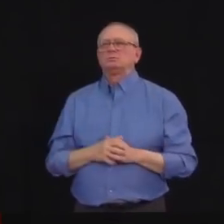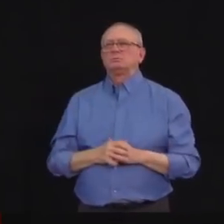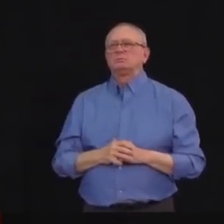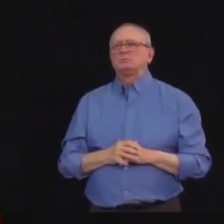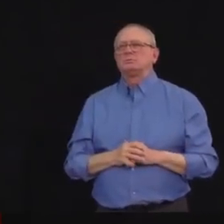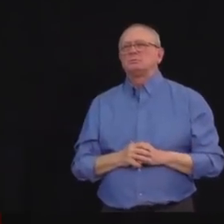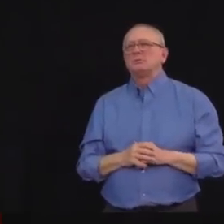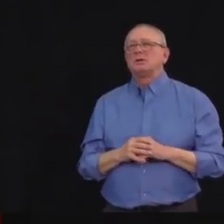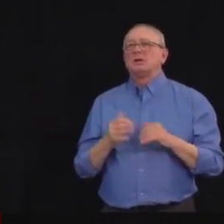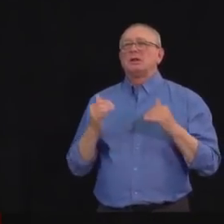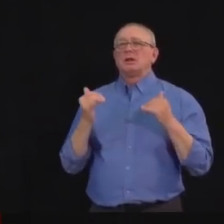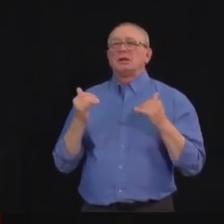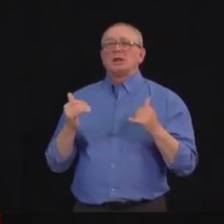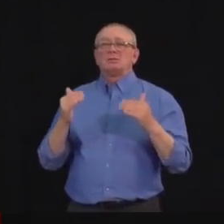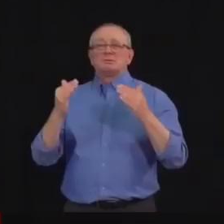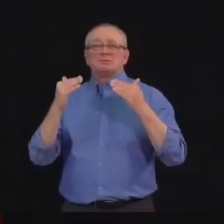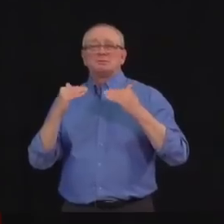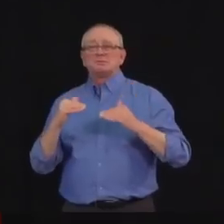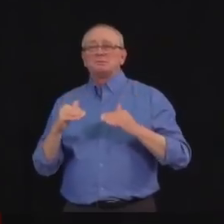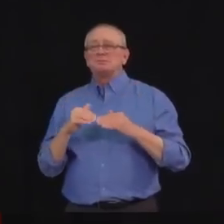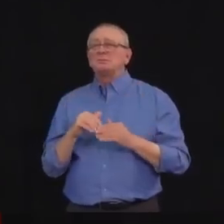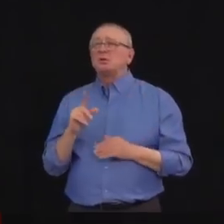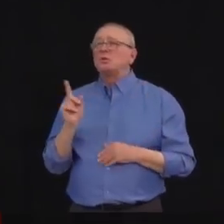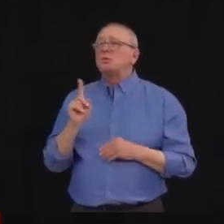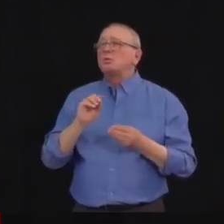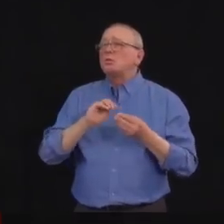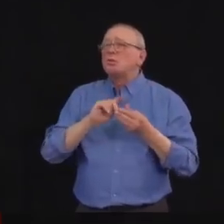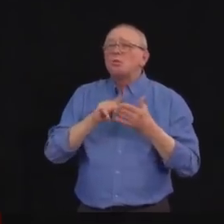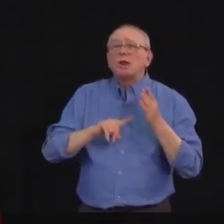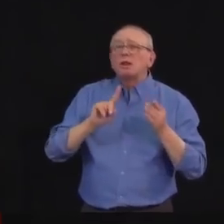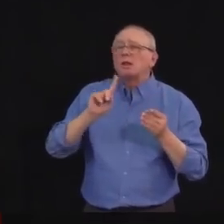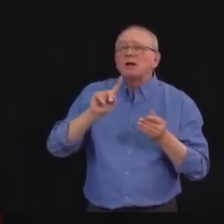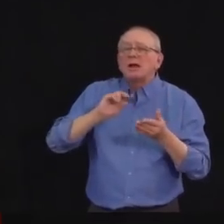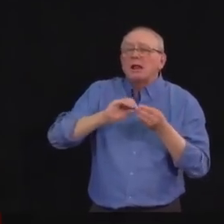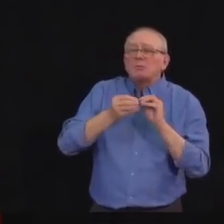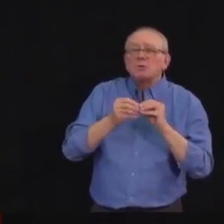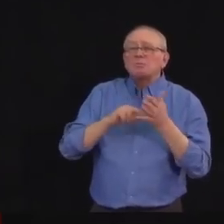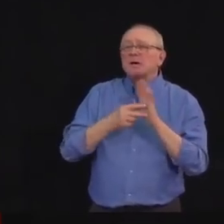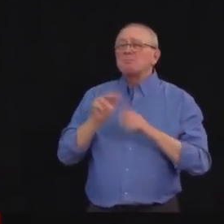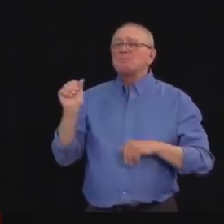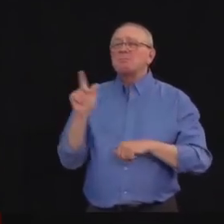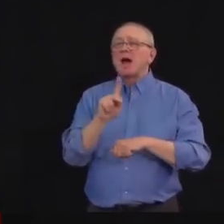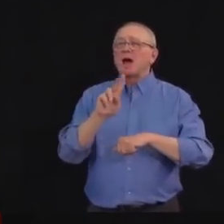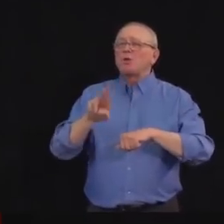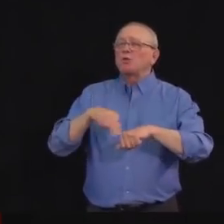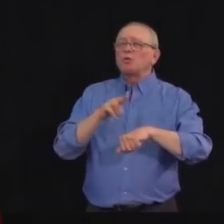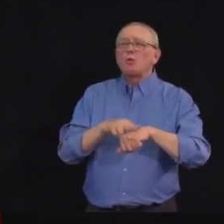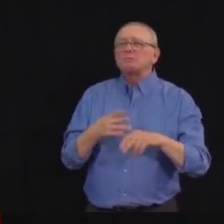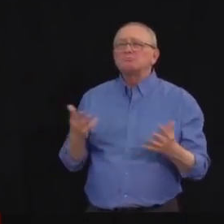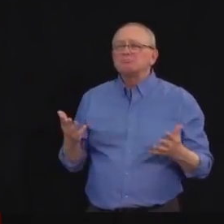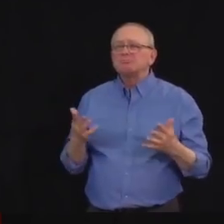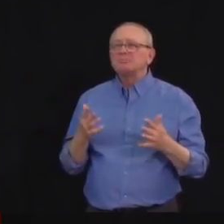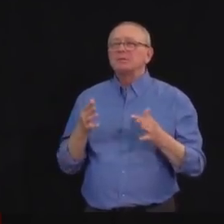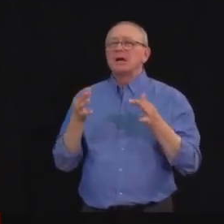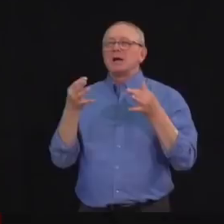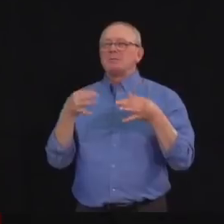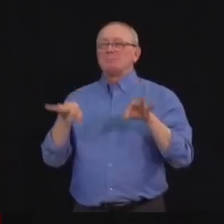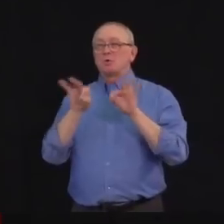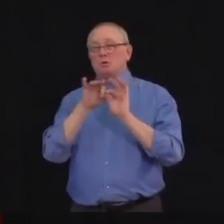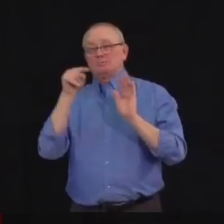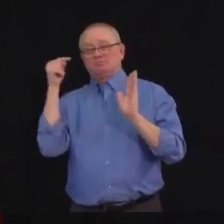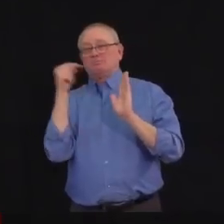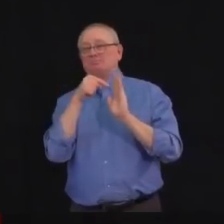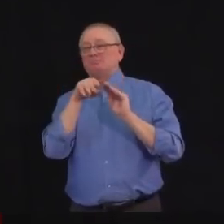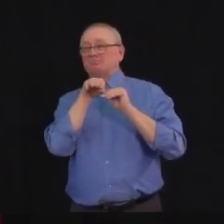to get, really, I think there are two things that are important. One is that we're seeing stable or declining rates, particularly